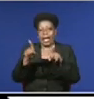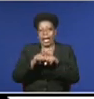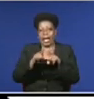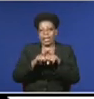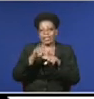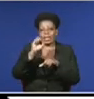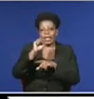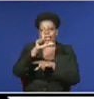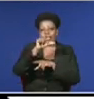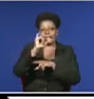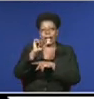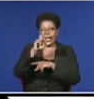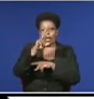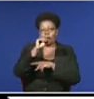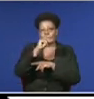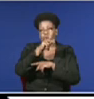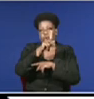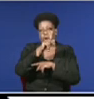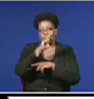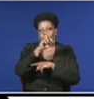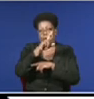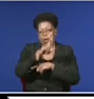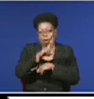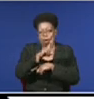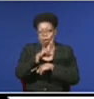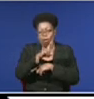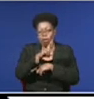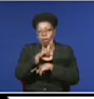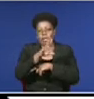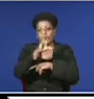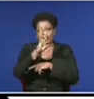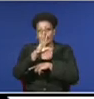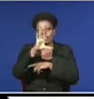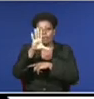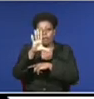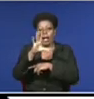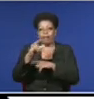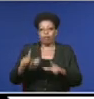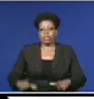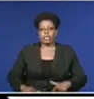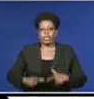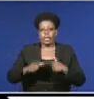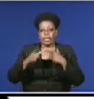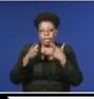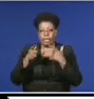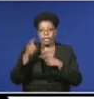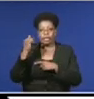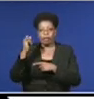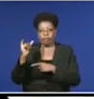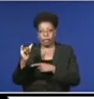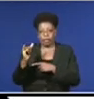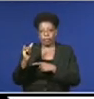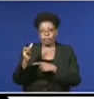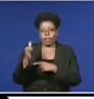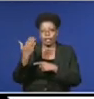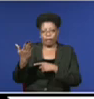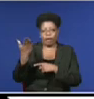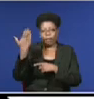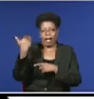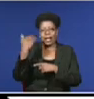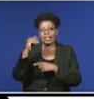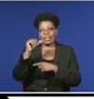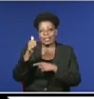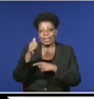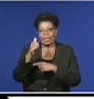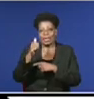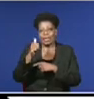as Sly Roker, coming to grips with his murder. The 65-year-old who was living in Providenciales for the last 10 years was gunned